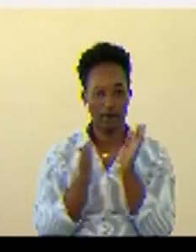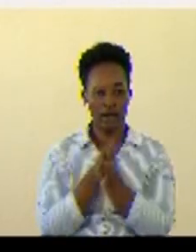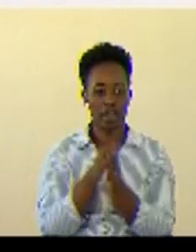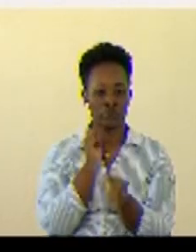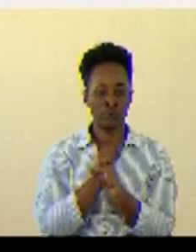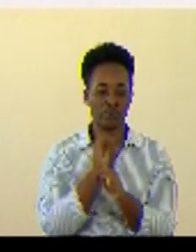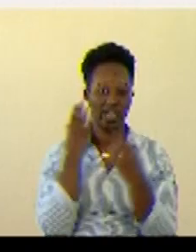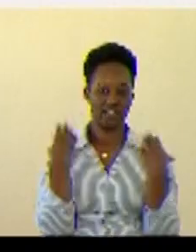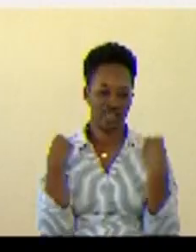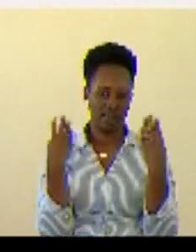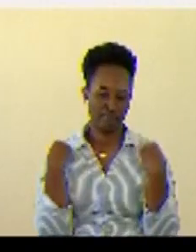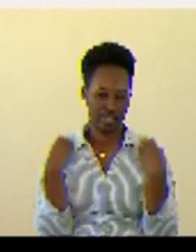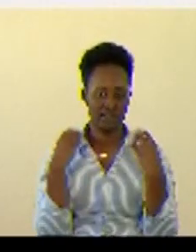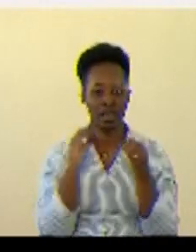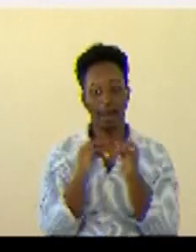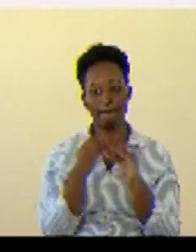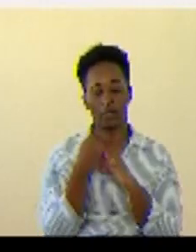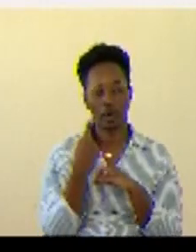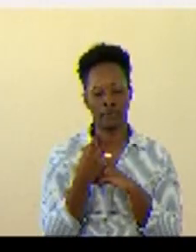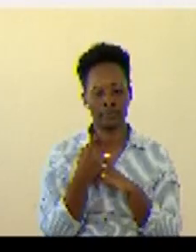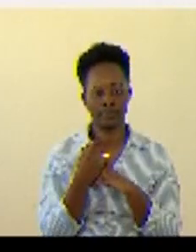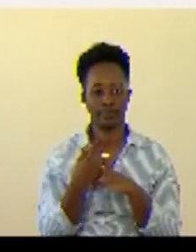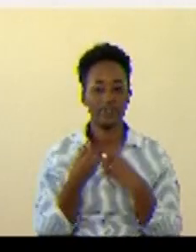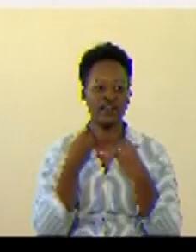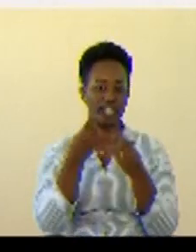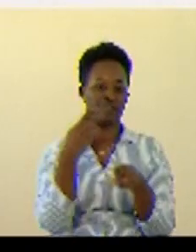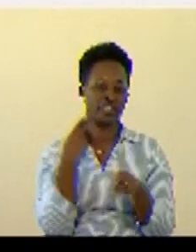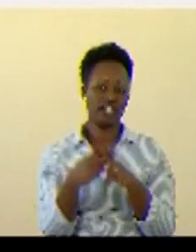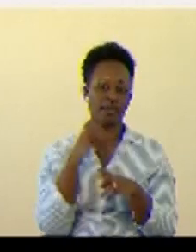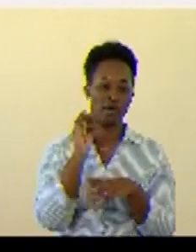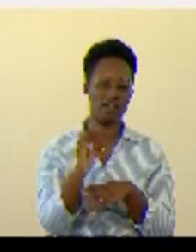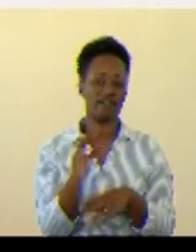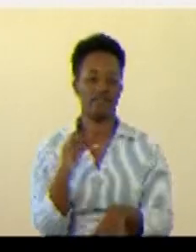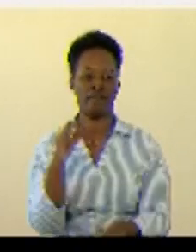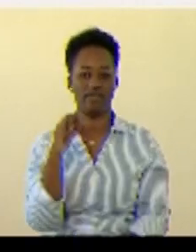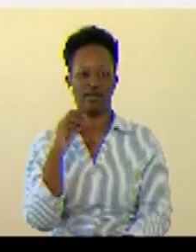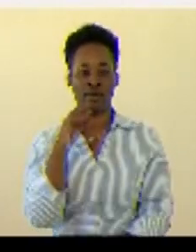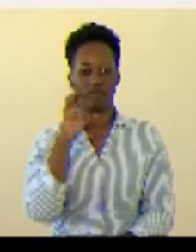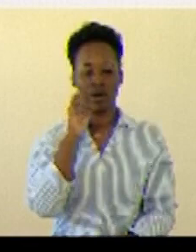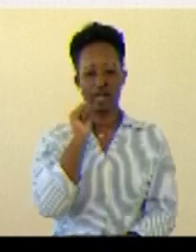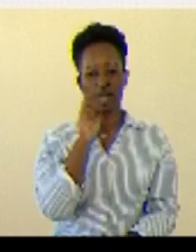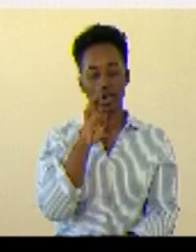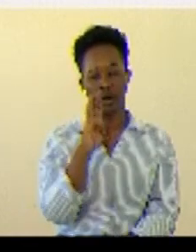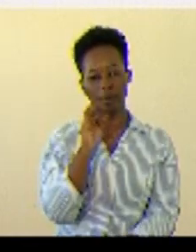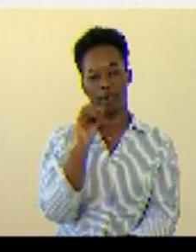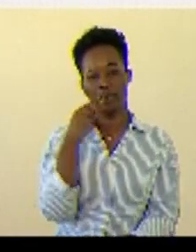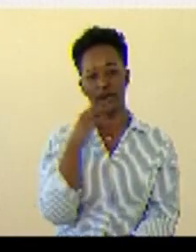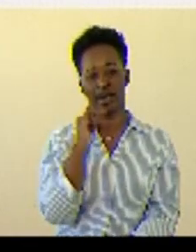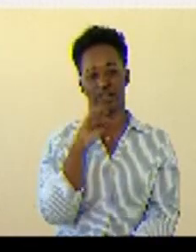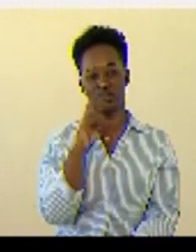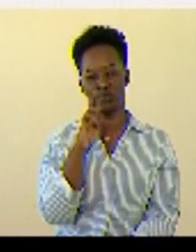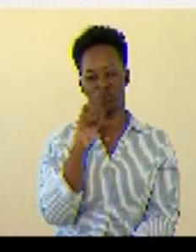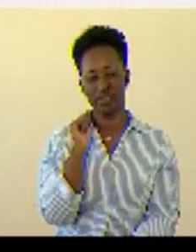the assignment. Number 1, give the name of carbohydrate testing which does not require